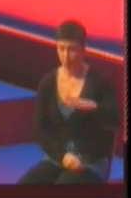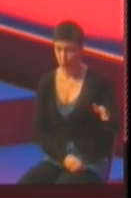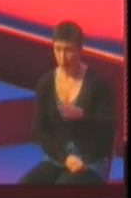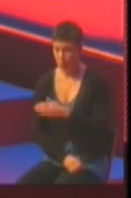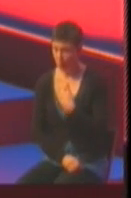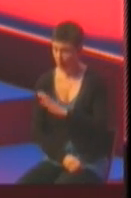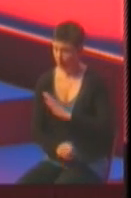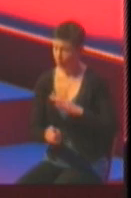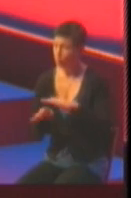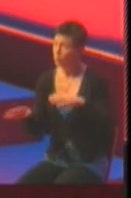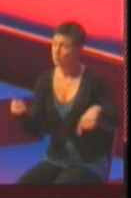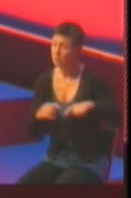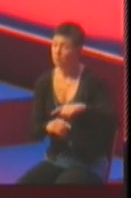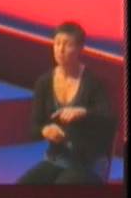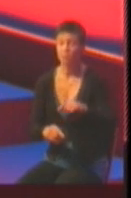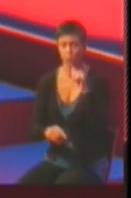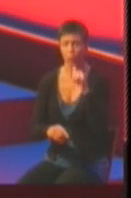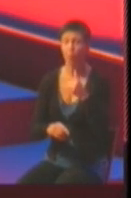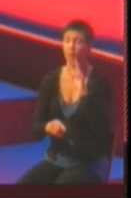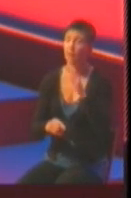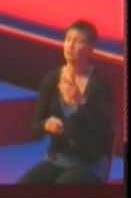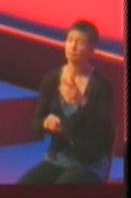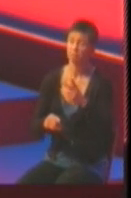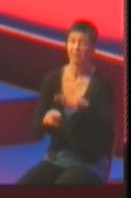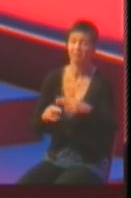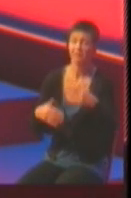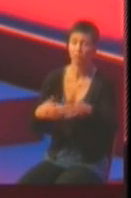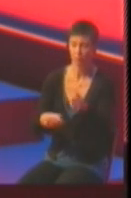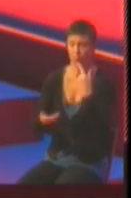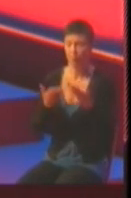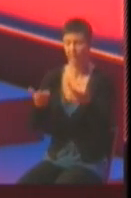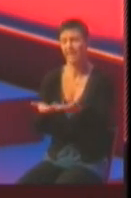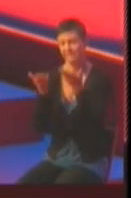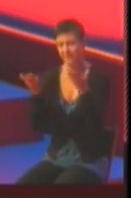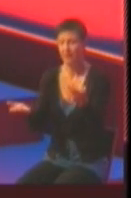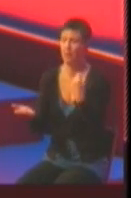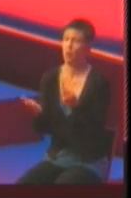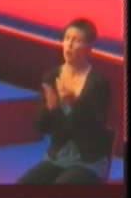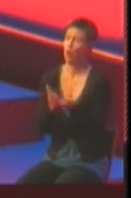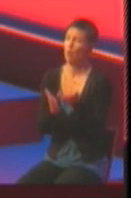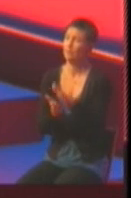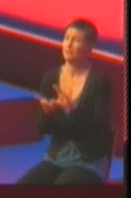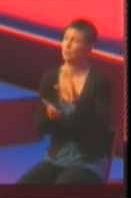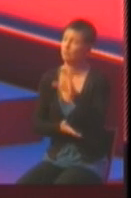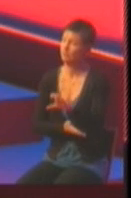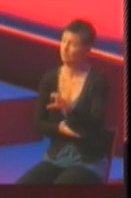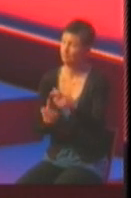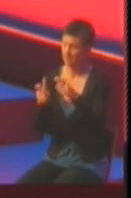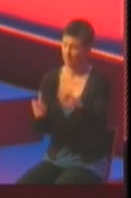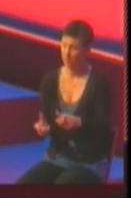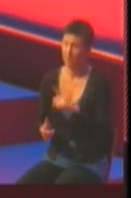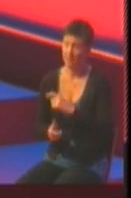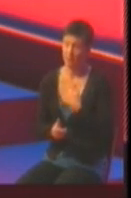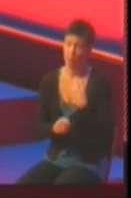to be confident that we're offering them a fair compensation package. And that's why over the summer, I announced a review into